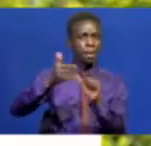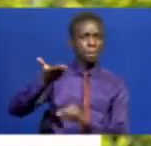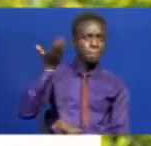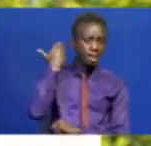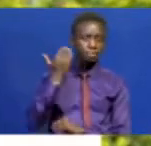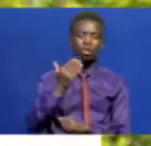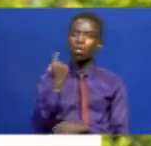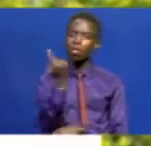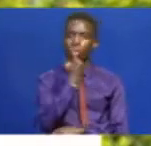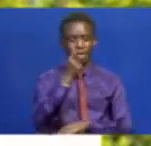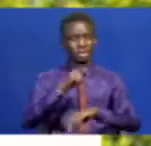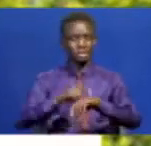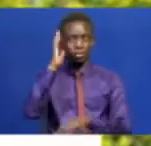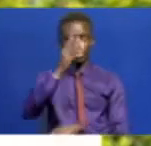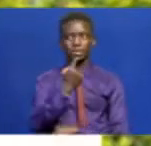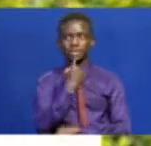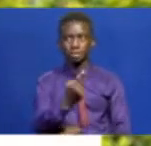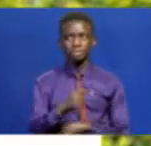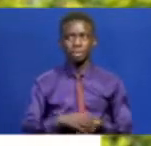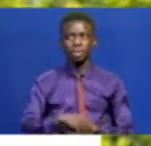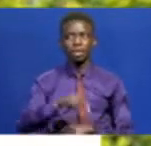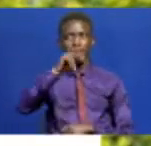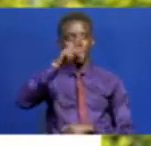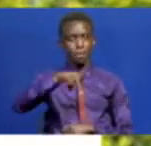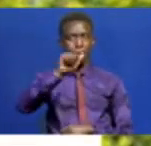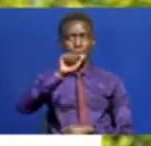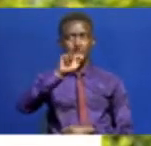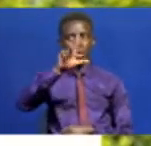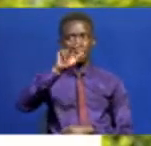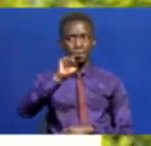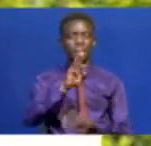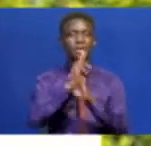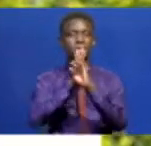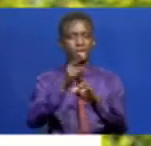will tell. Pauline Kihali, reporting for KBC Channel 1.